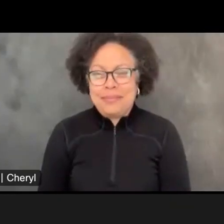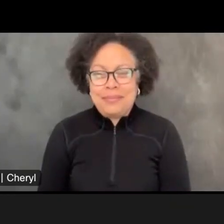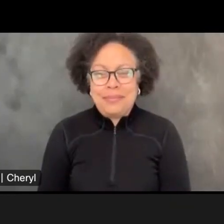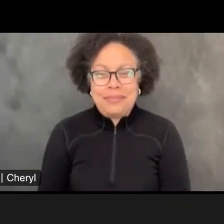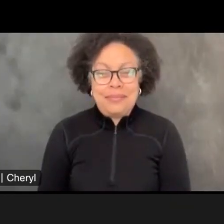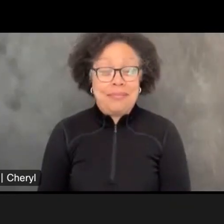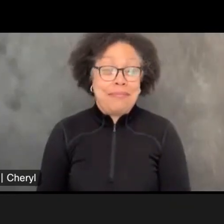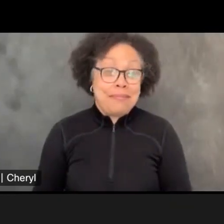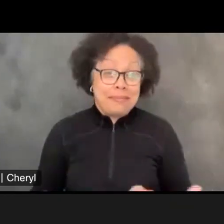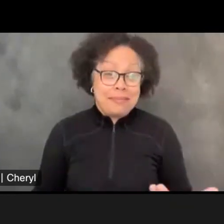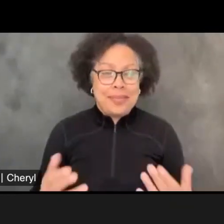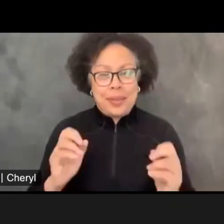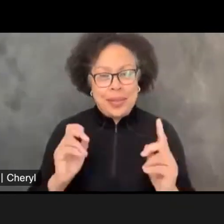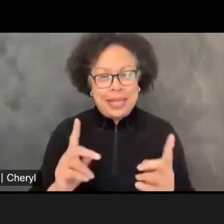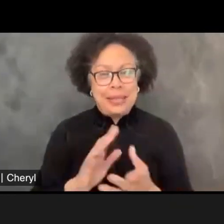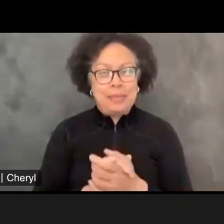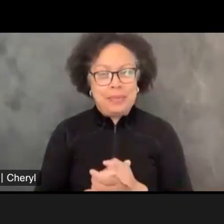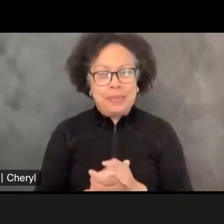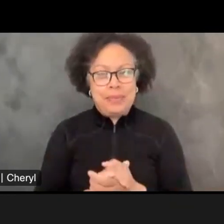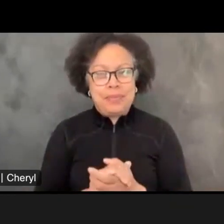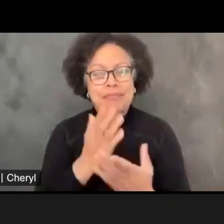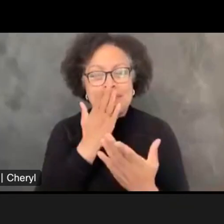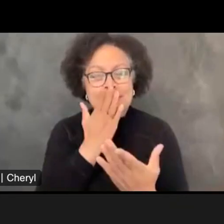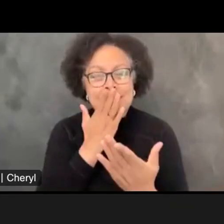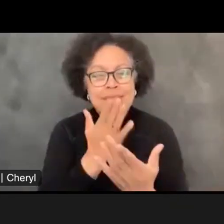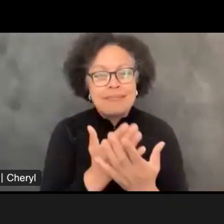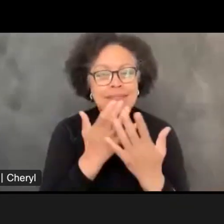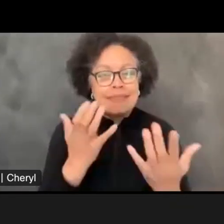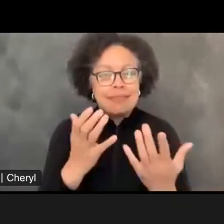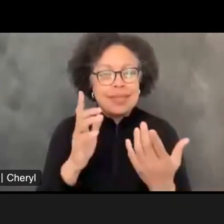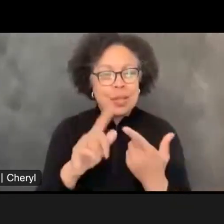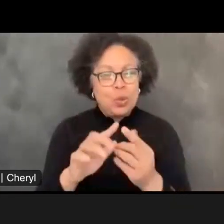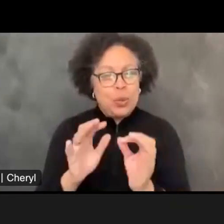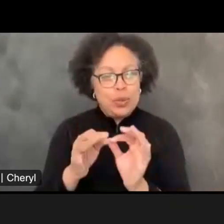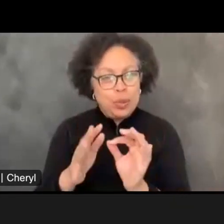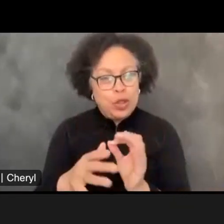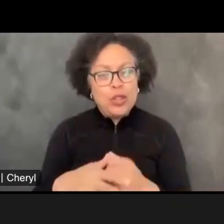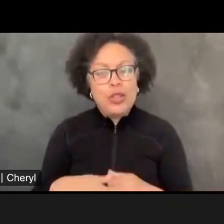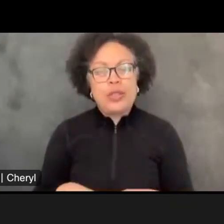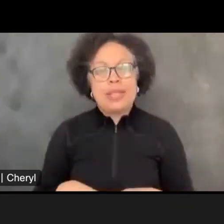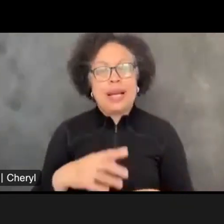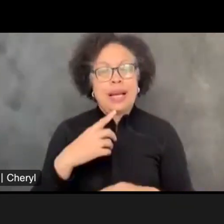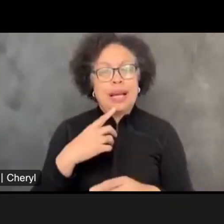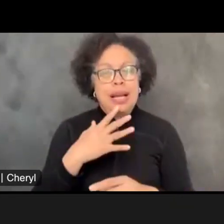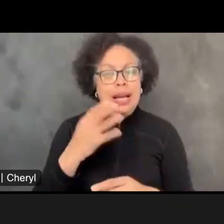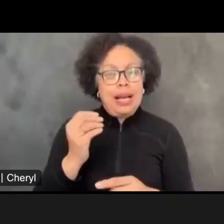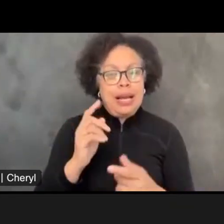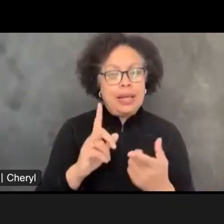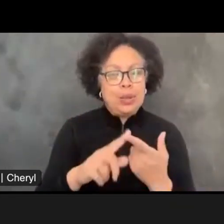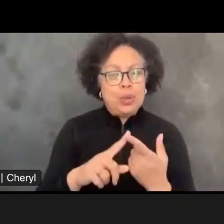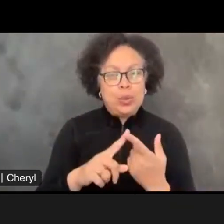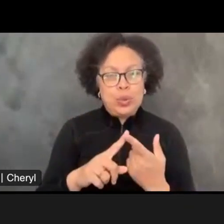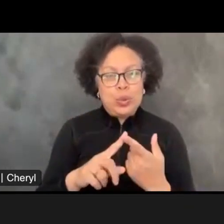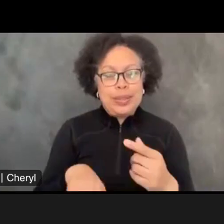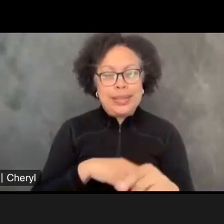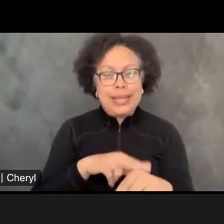I would like to say many thanks to our interpreters and to our National